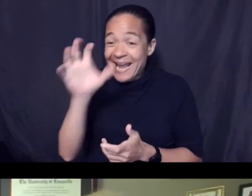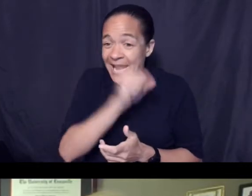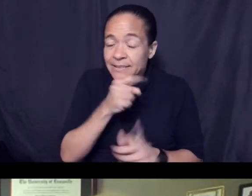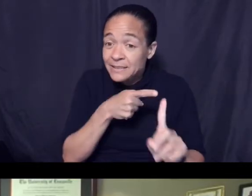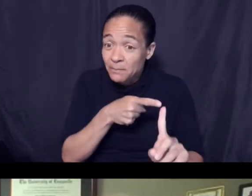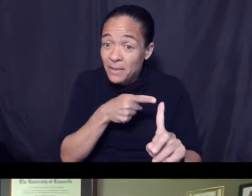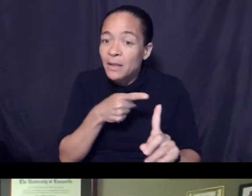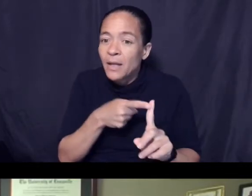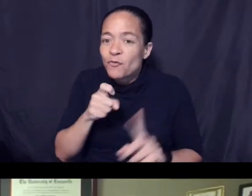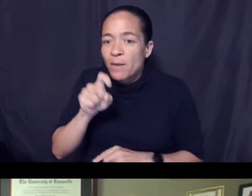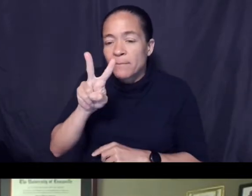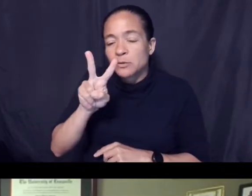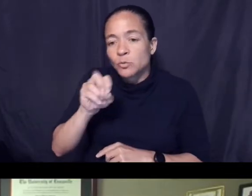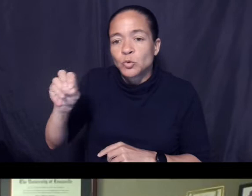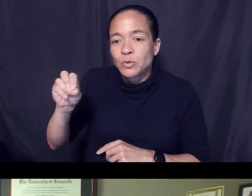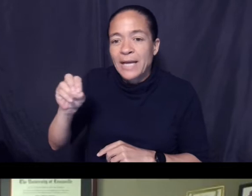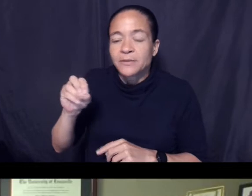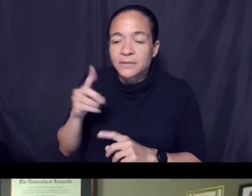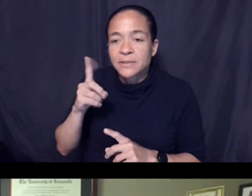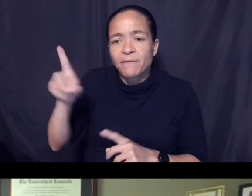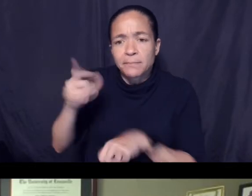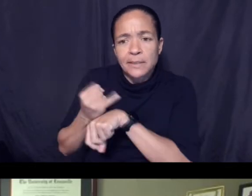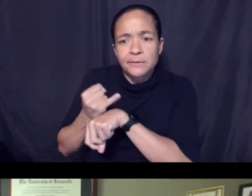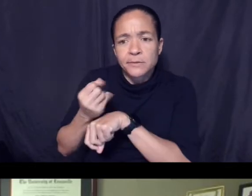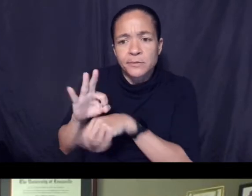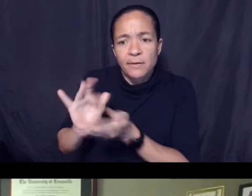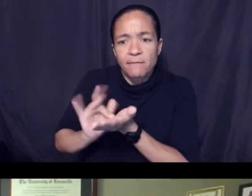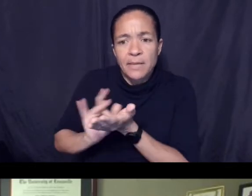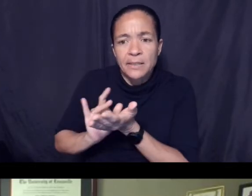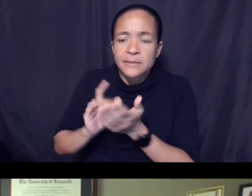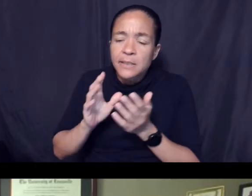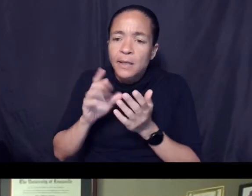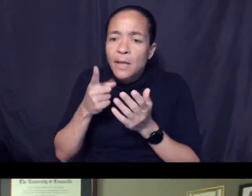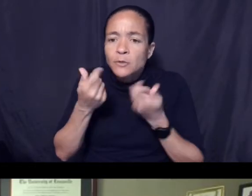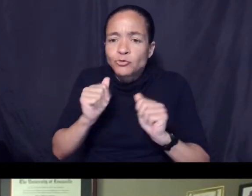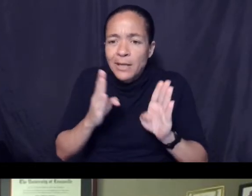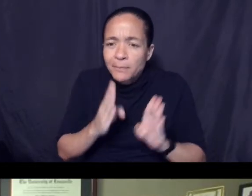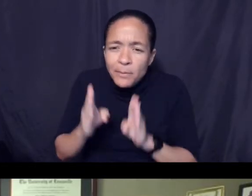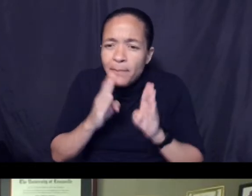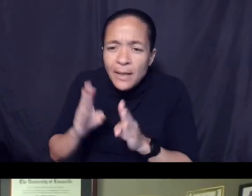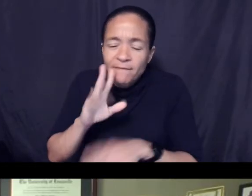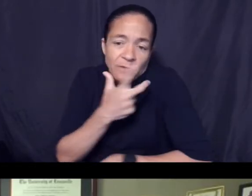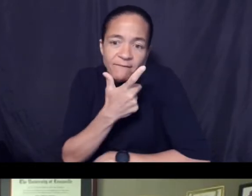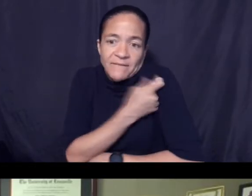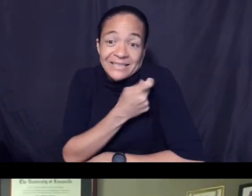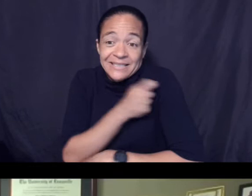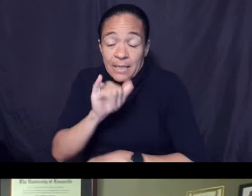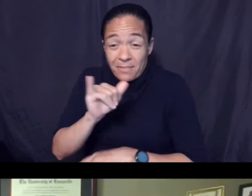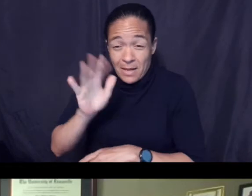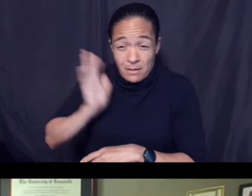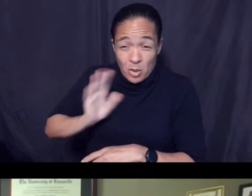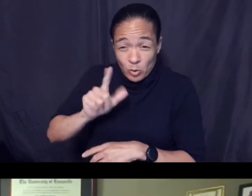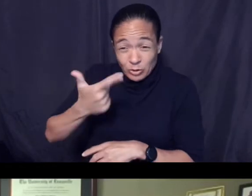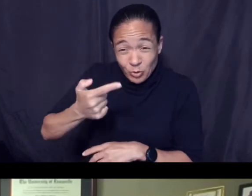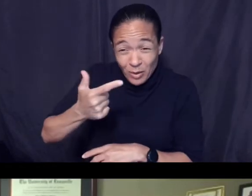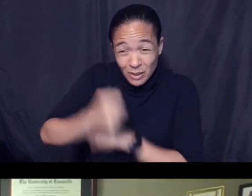is actually from 2000 from the Institute of Medicine, and it was preparing for vaccine candidates. At that point in time, almost 21